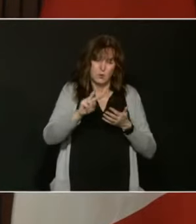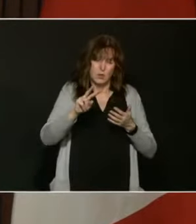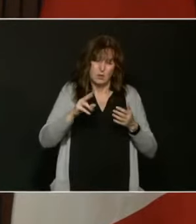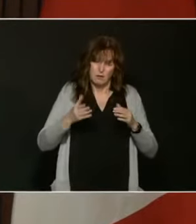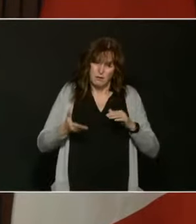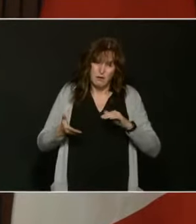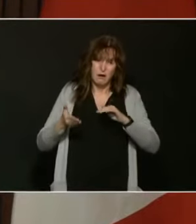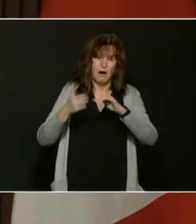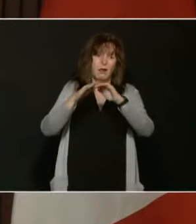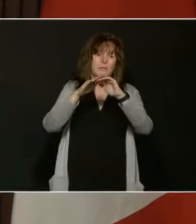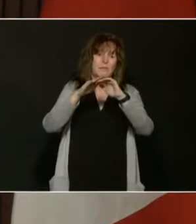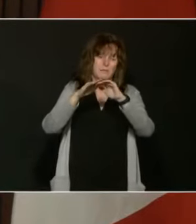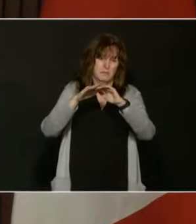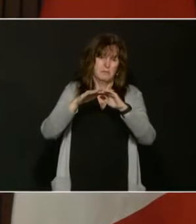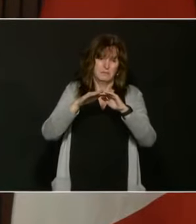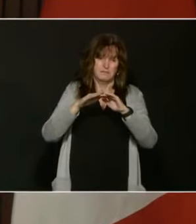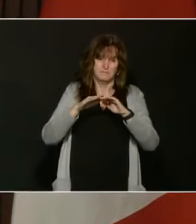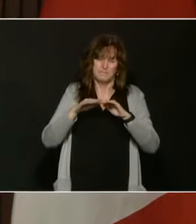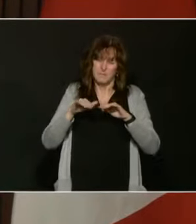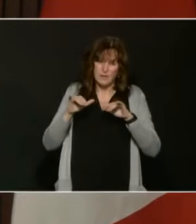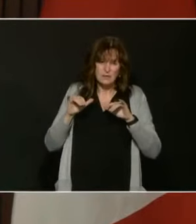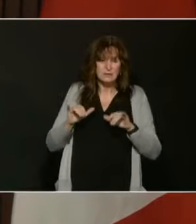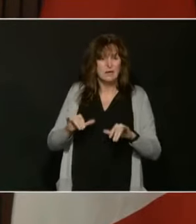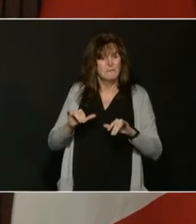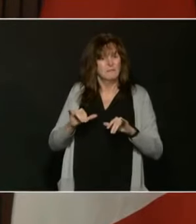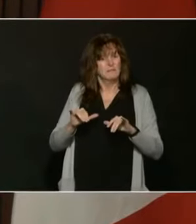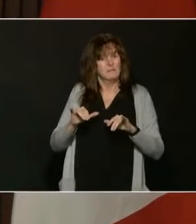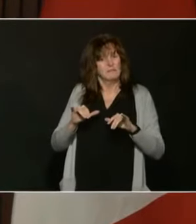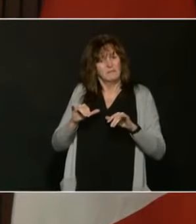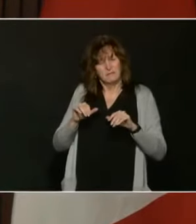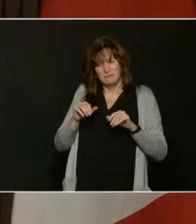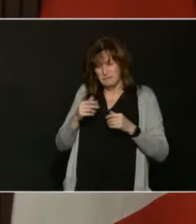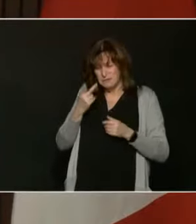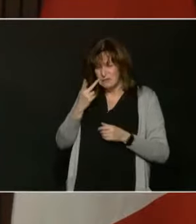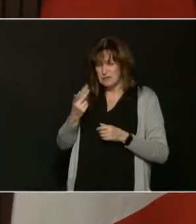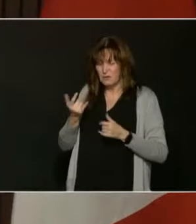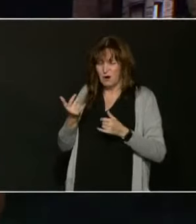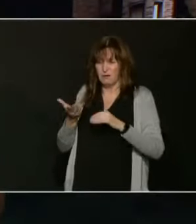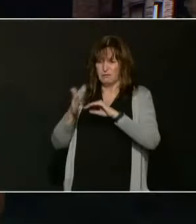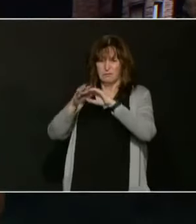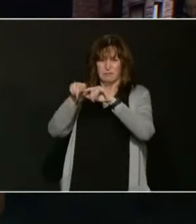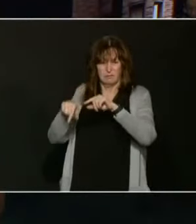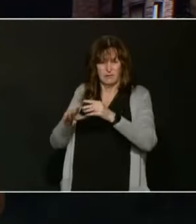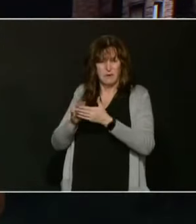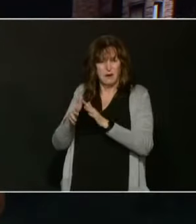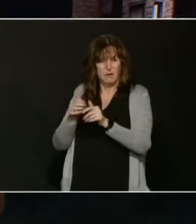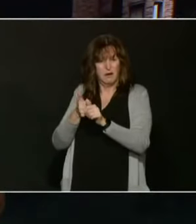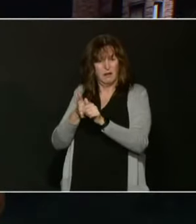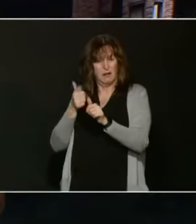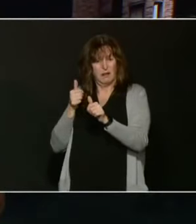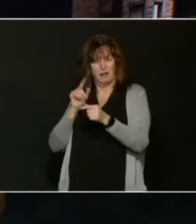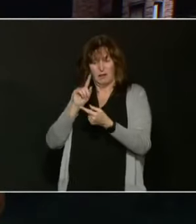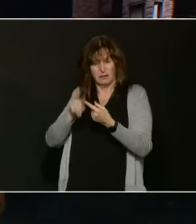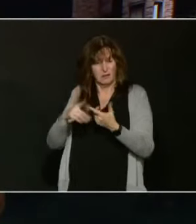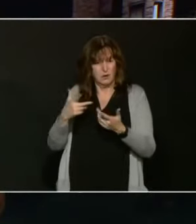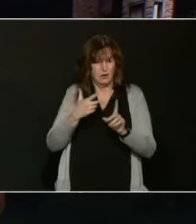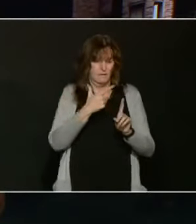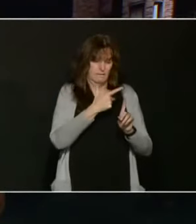and we've stayed roughly on that good course, you'll still see a higher backlog by about that amount. Next question.